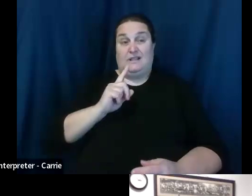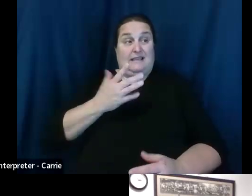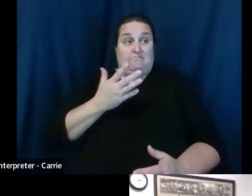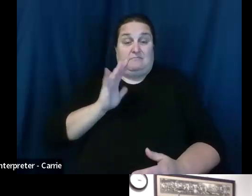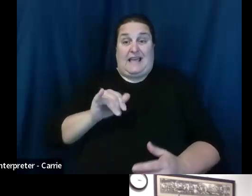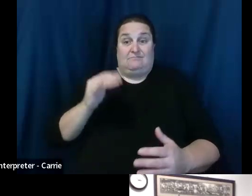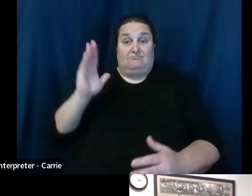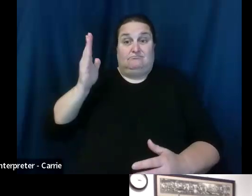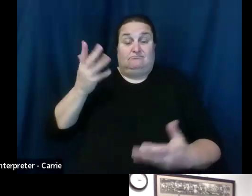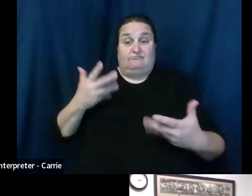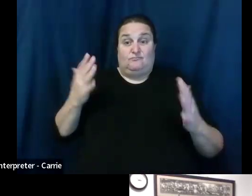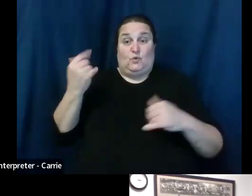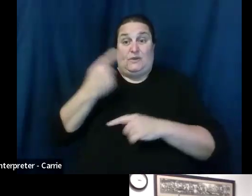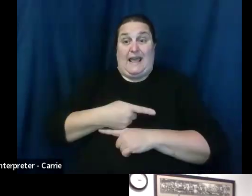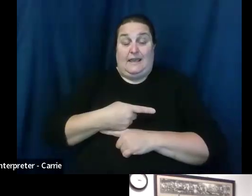for today.